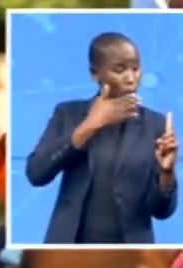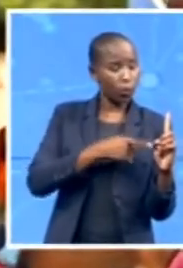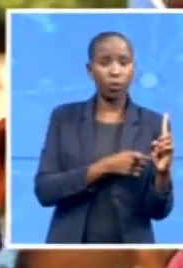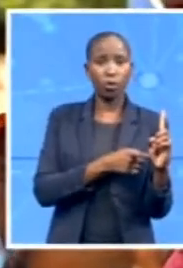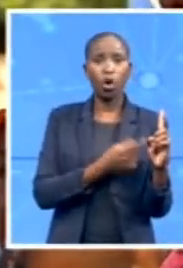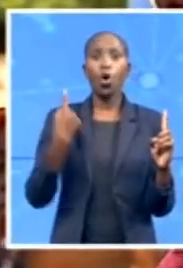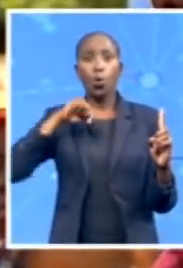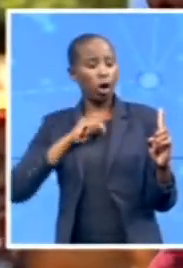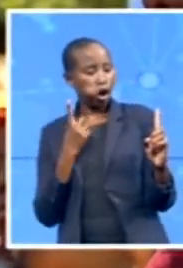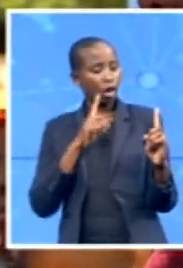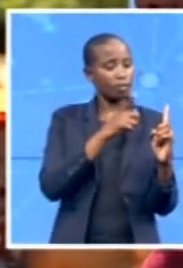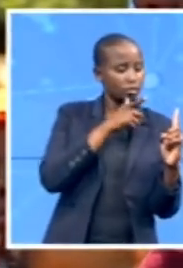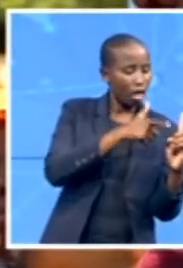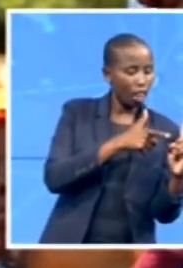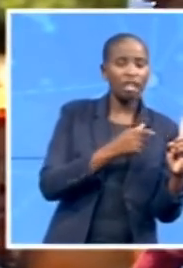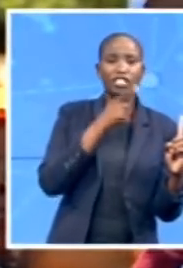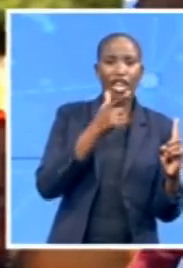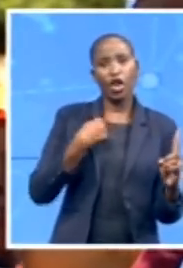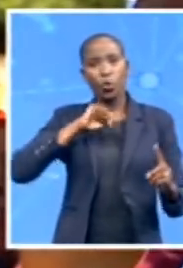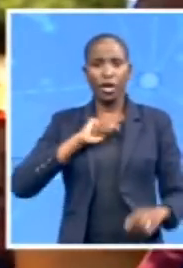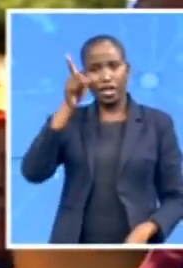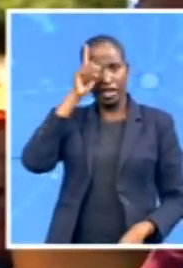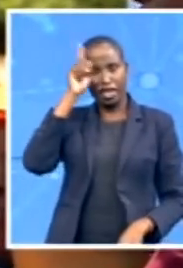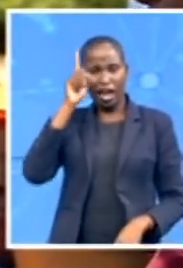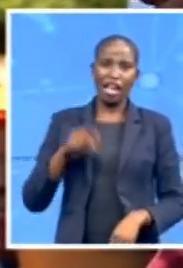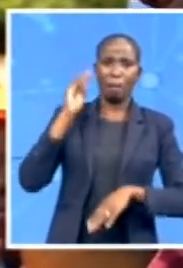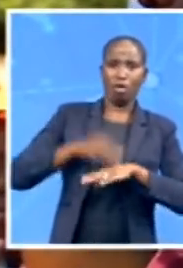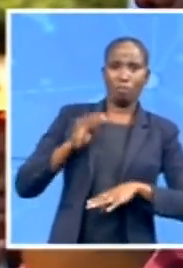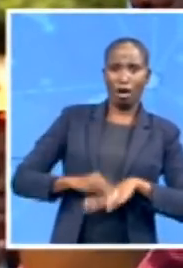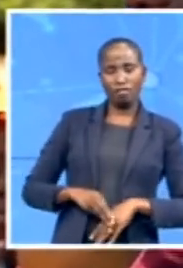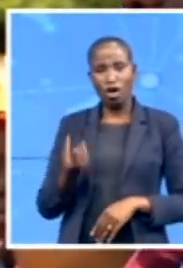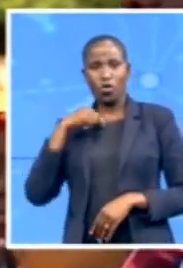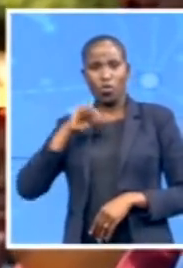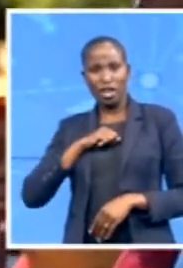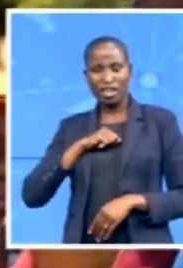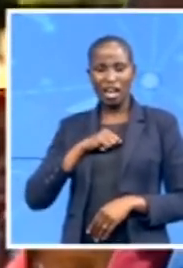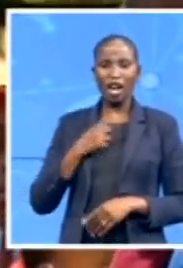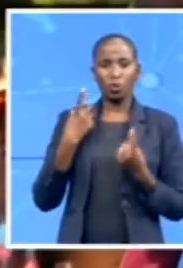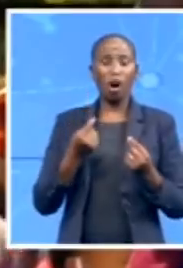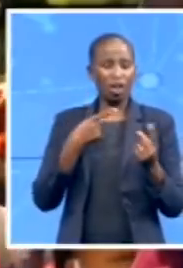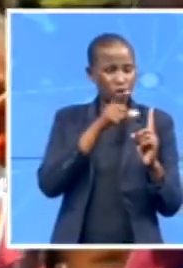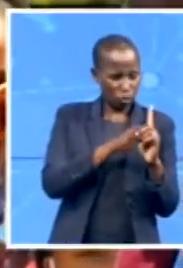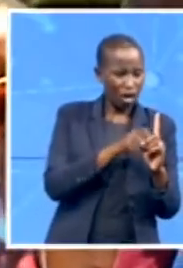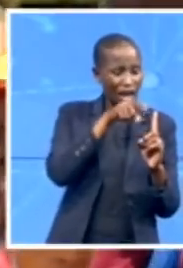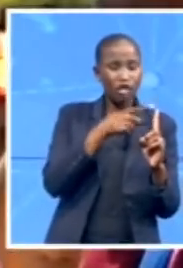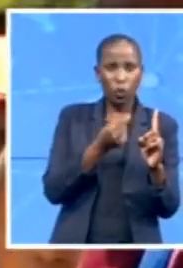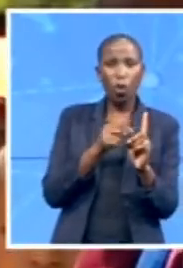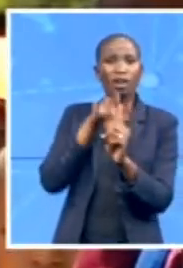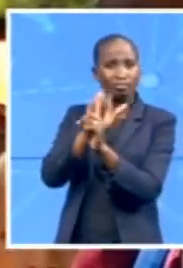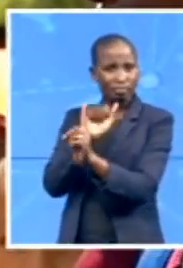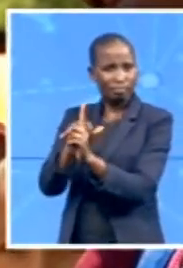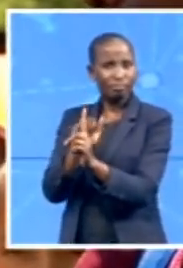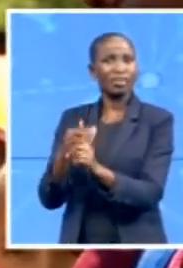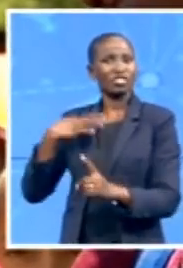sokodisa ratena dilo tse yalo o se jisa le bana bana banyana ba feelile safe aba feelile